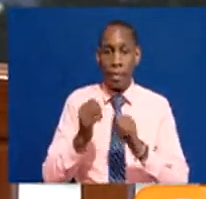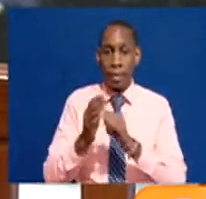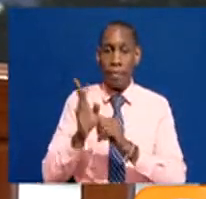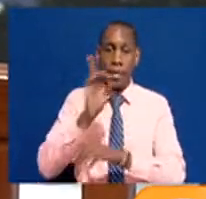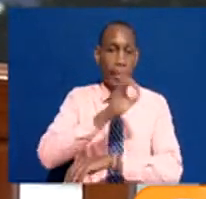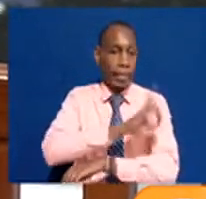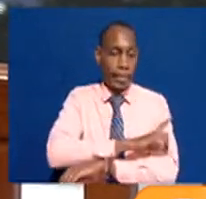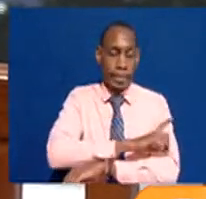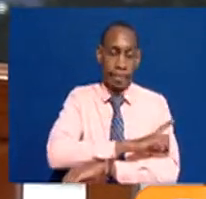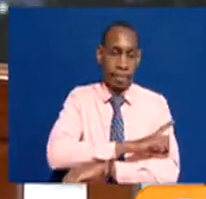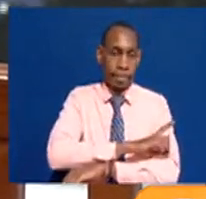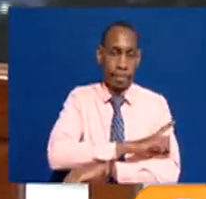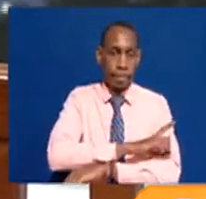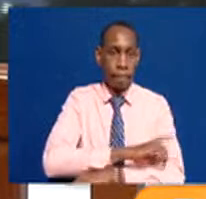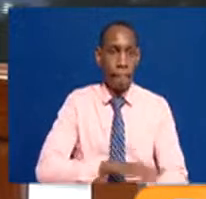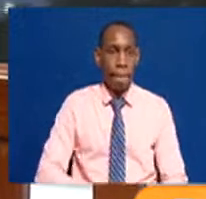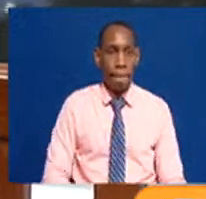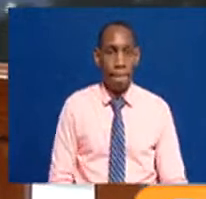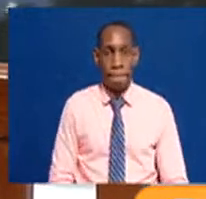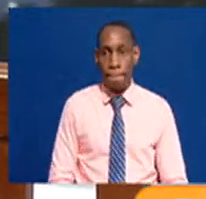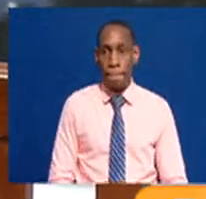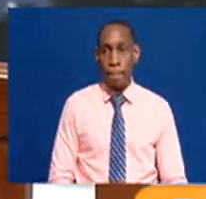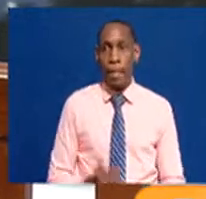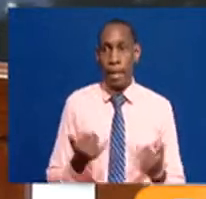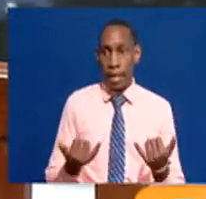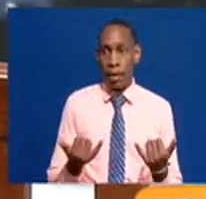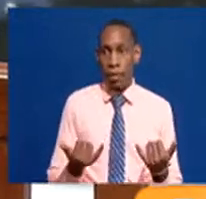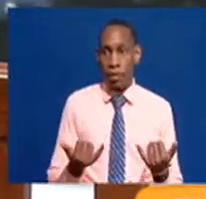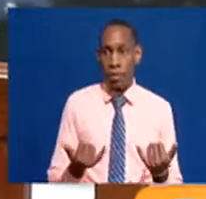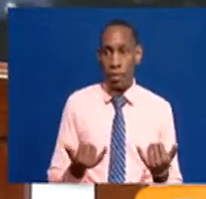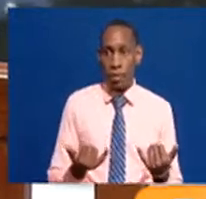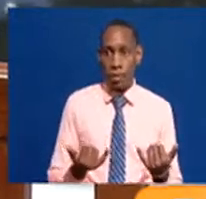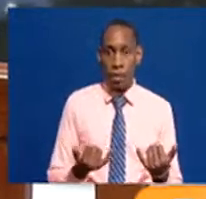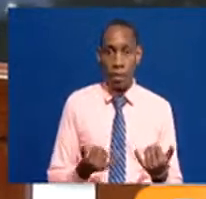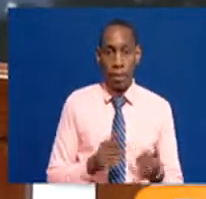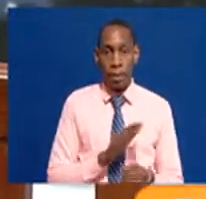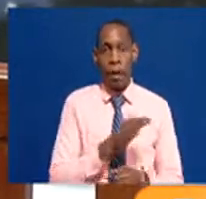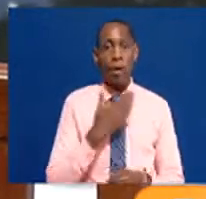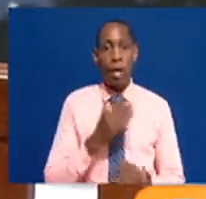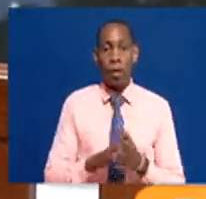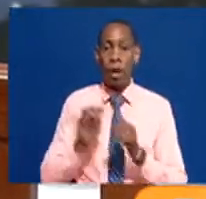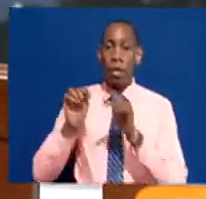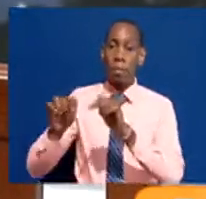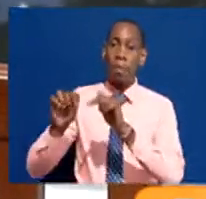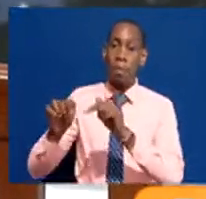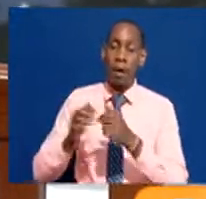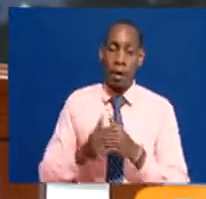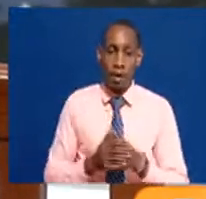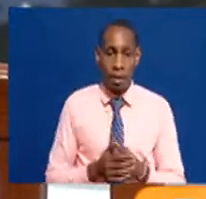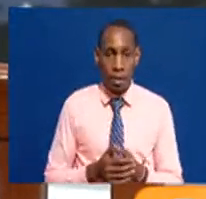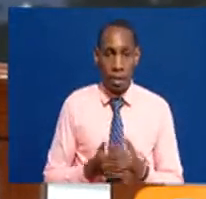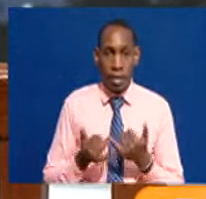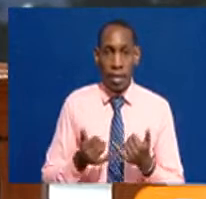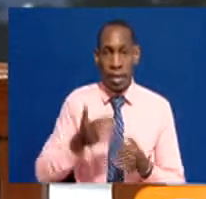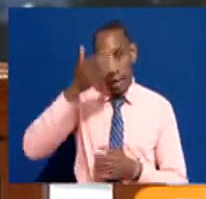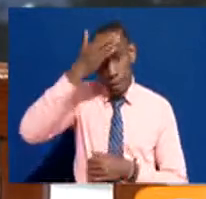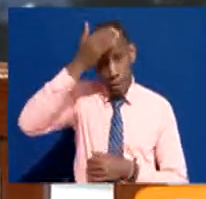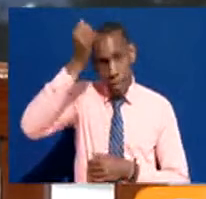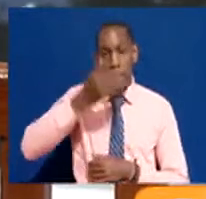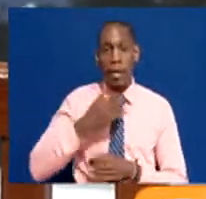days. So, ni vile mtu anataka kuchokoza. Nataka kupiga mtu, sasa Esther anataka